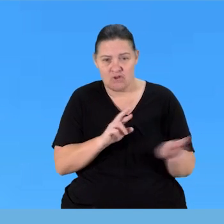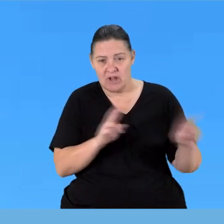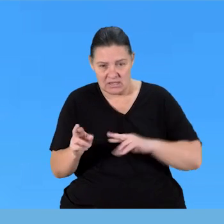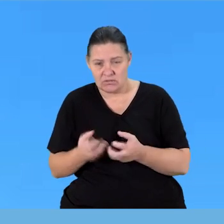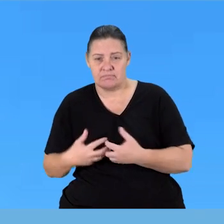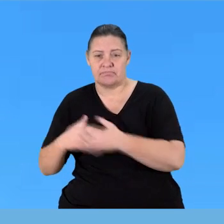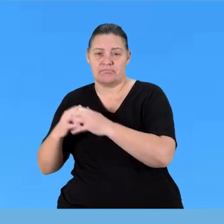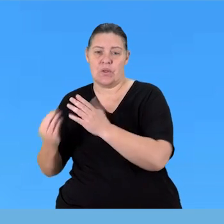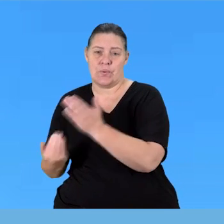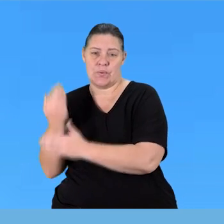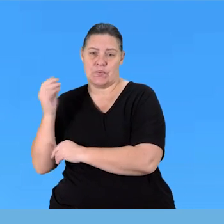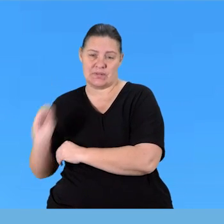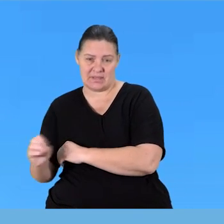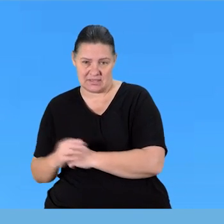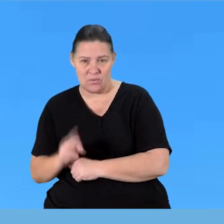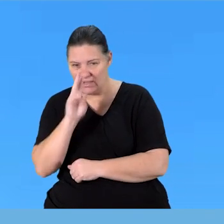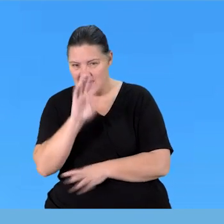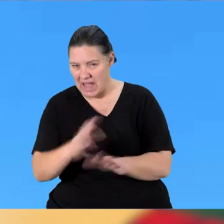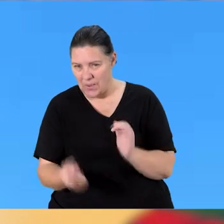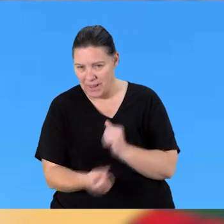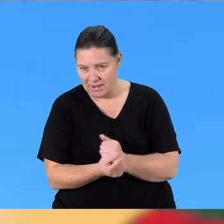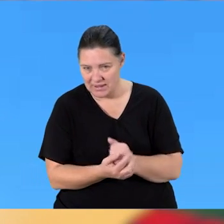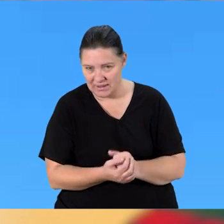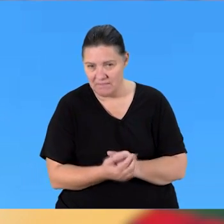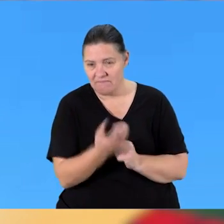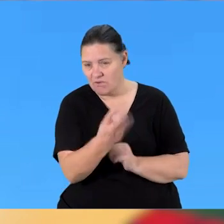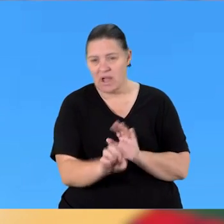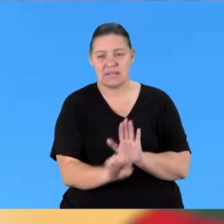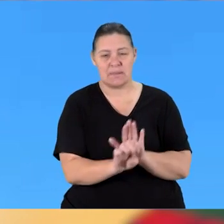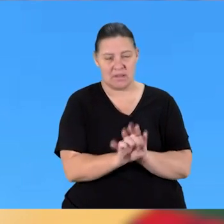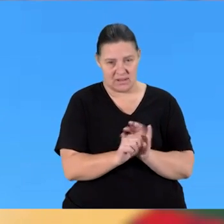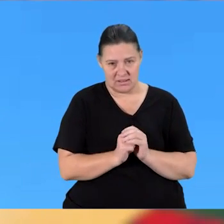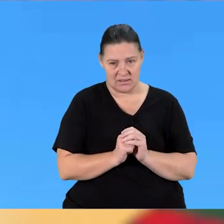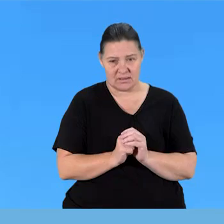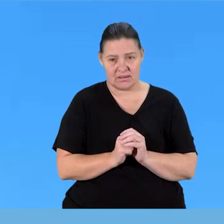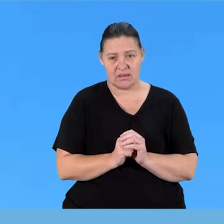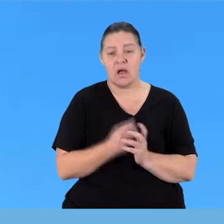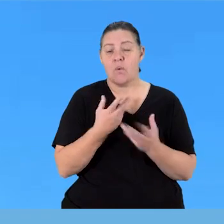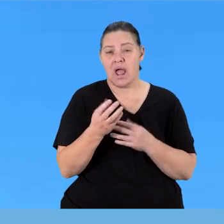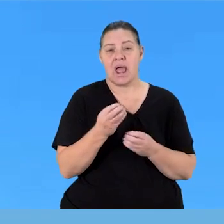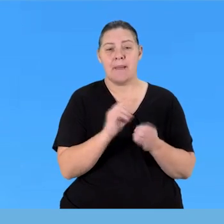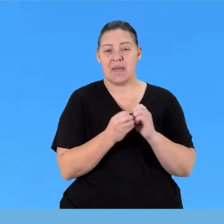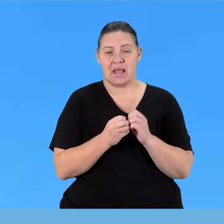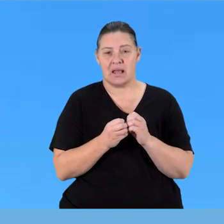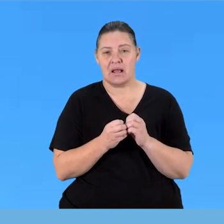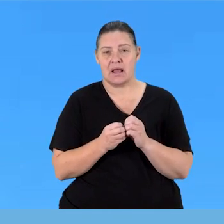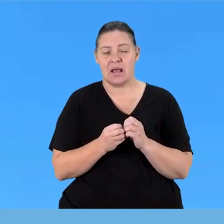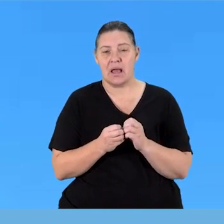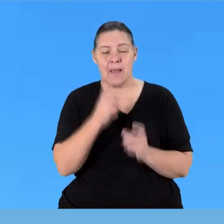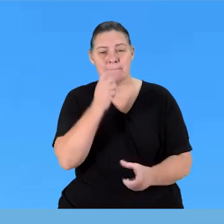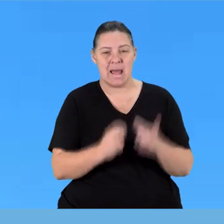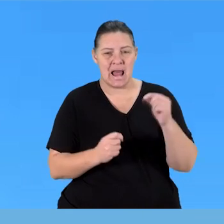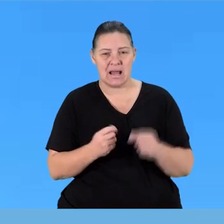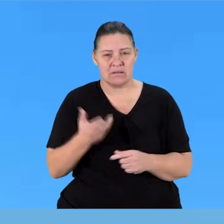the reactants to form something new. We'll see how that happens. For example, when they're making a